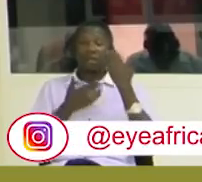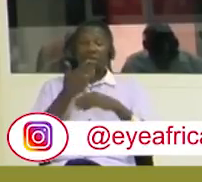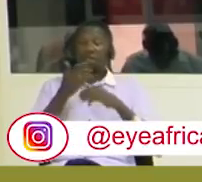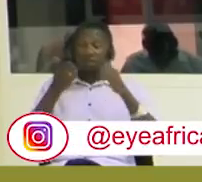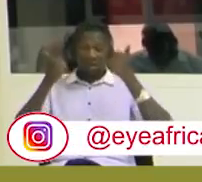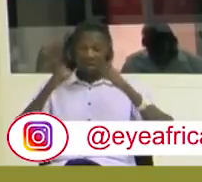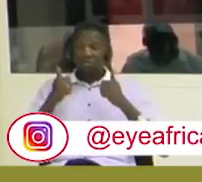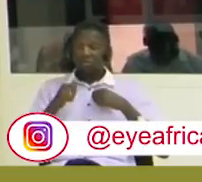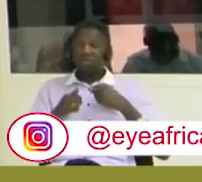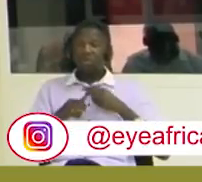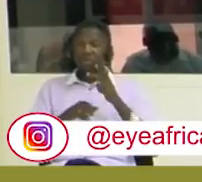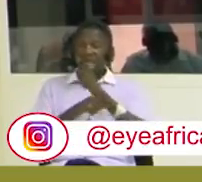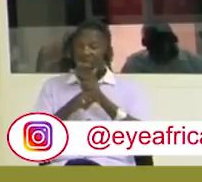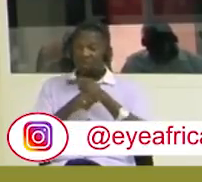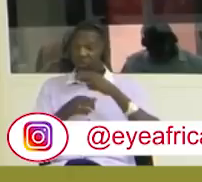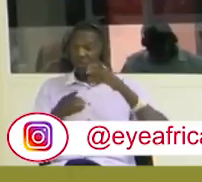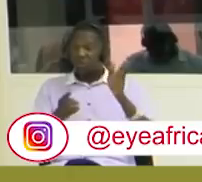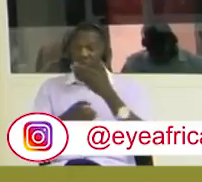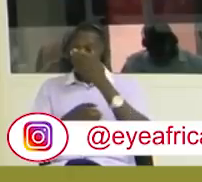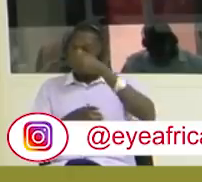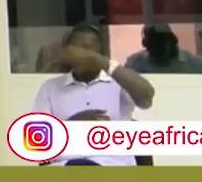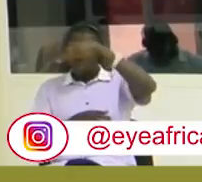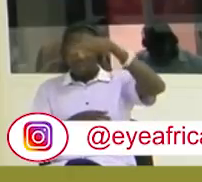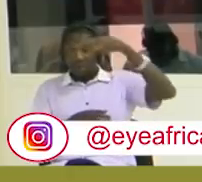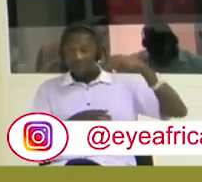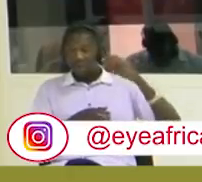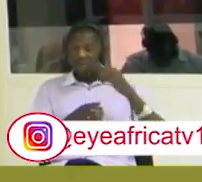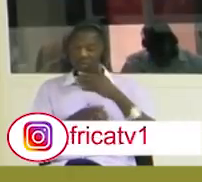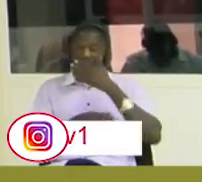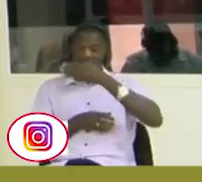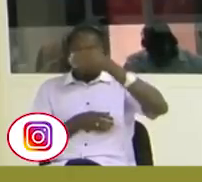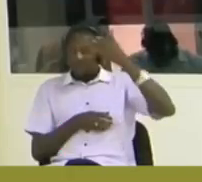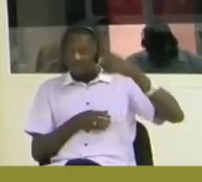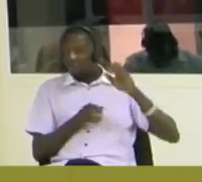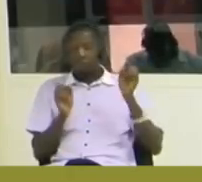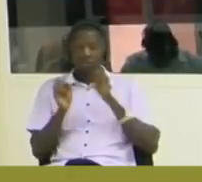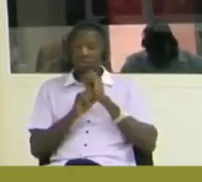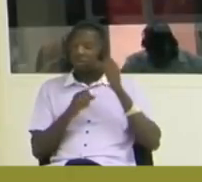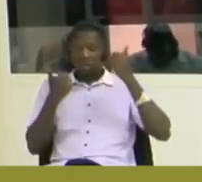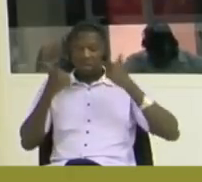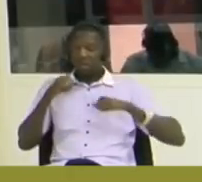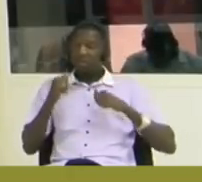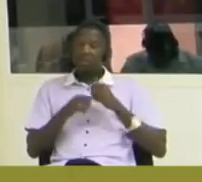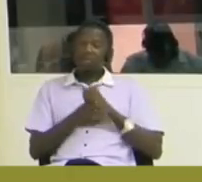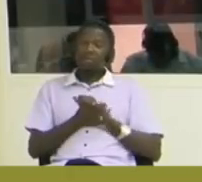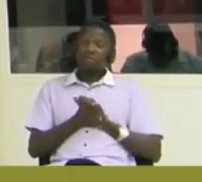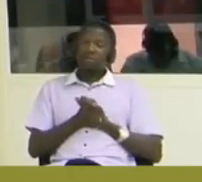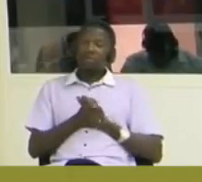patrol. That never happened for the guards to go on patrol.